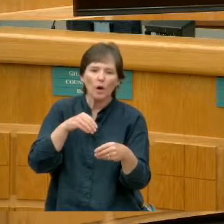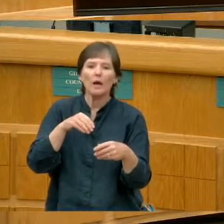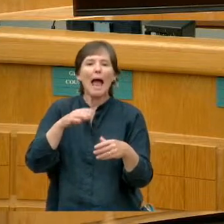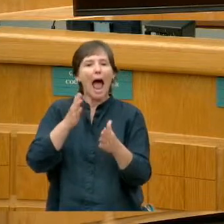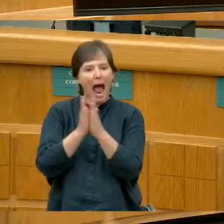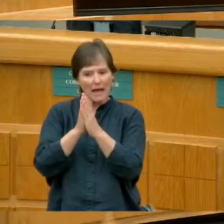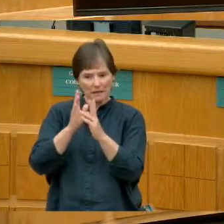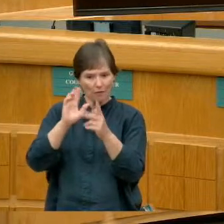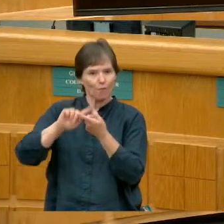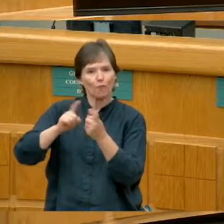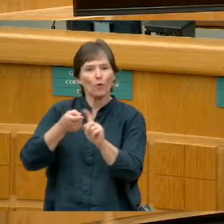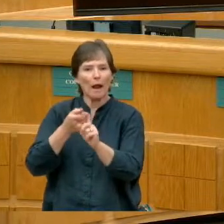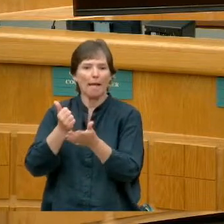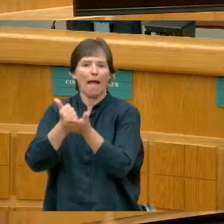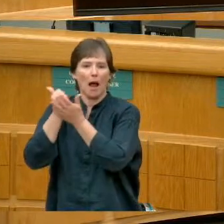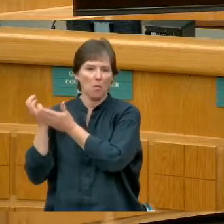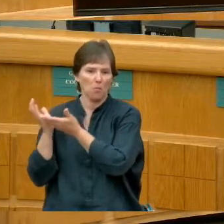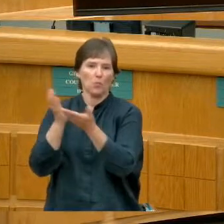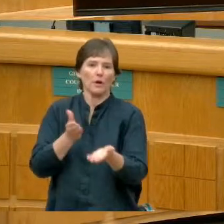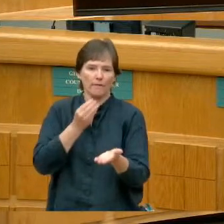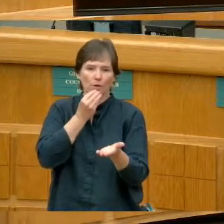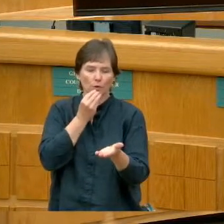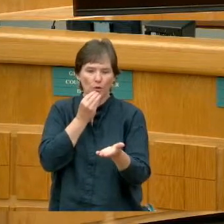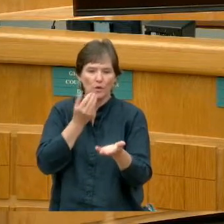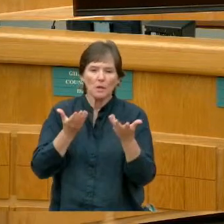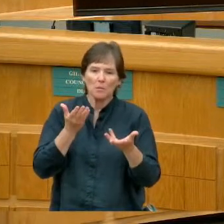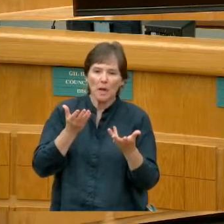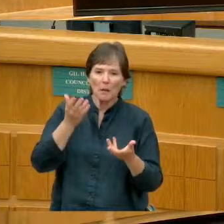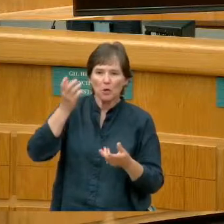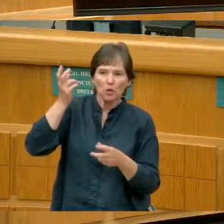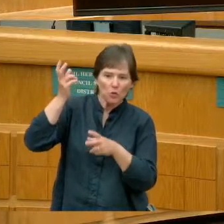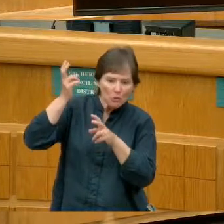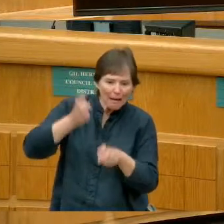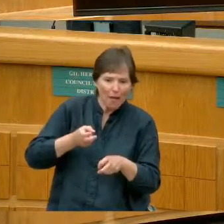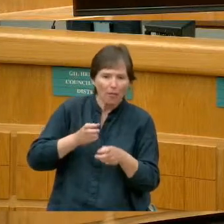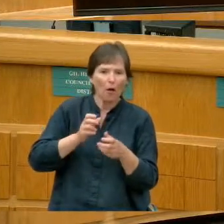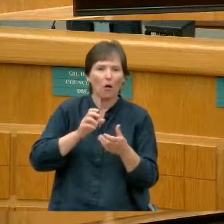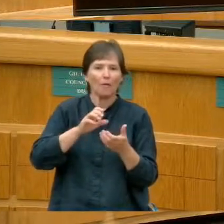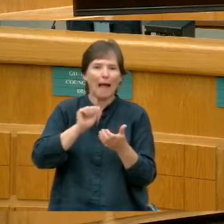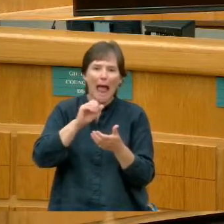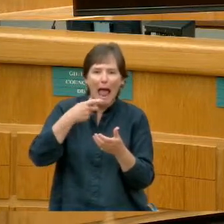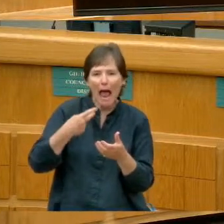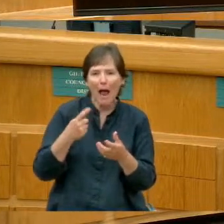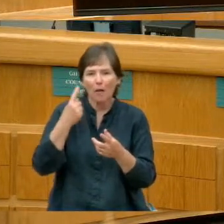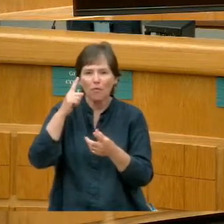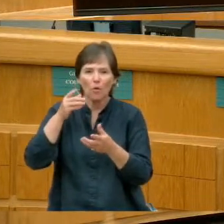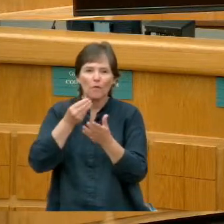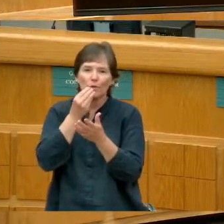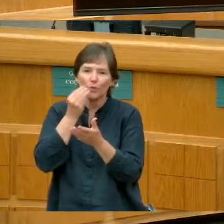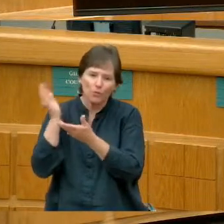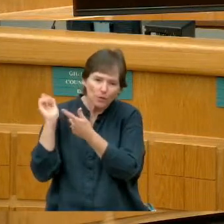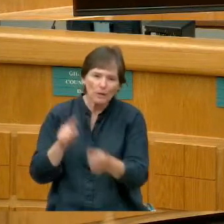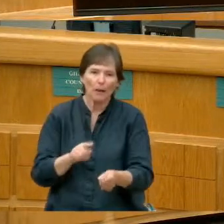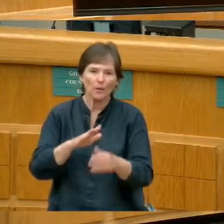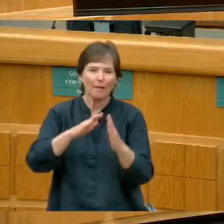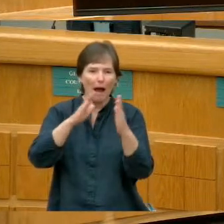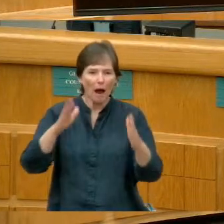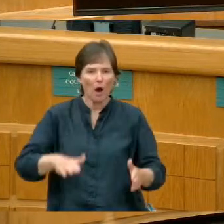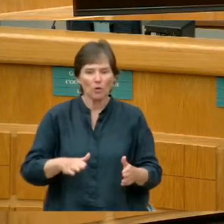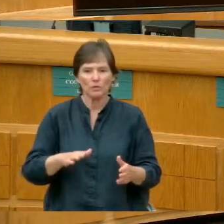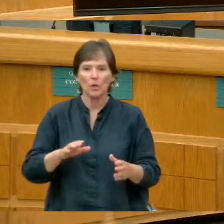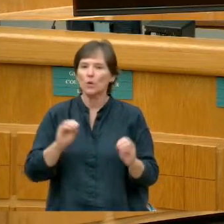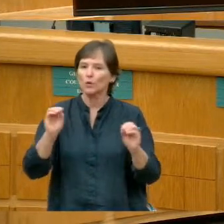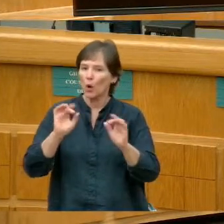an application to get food delivered contactless. There are many options out there now. If you feel